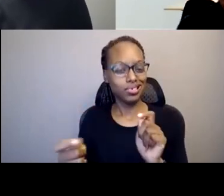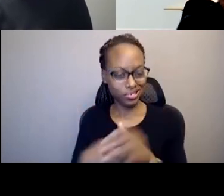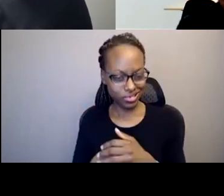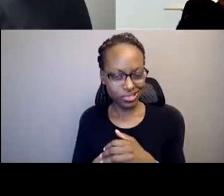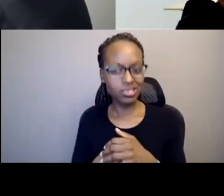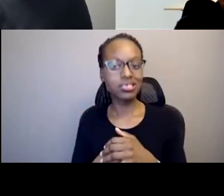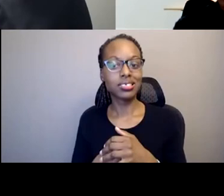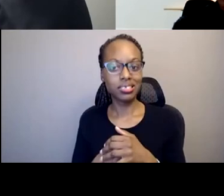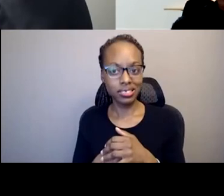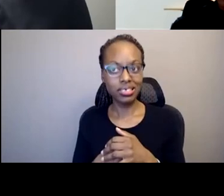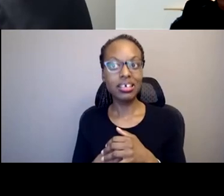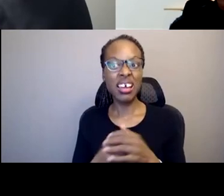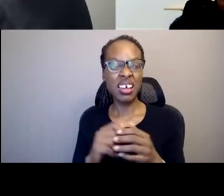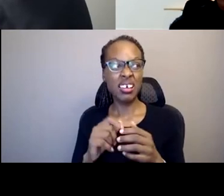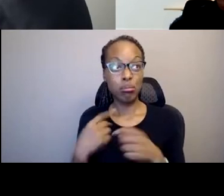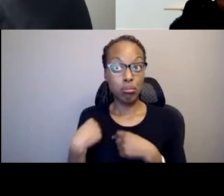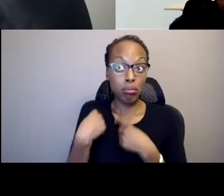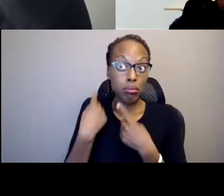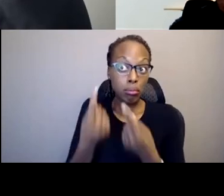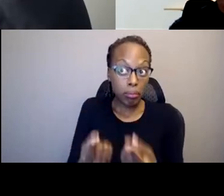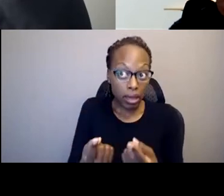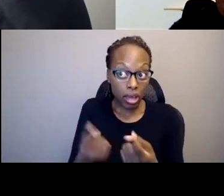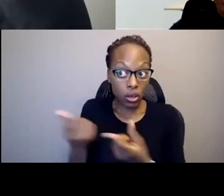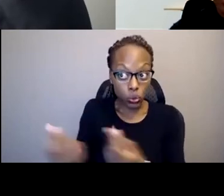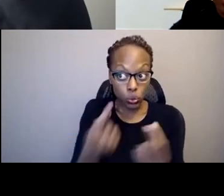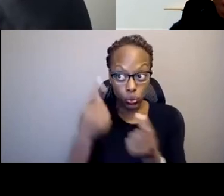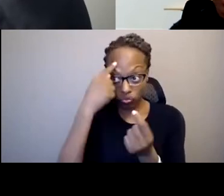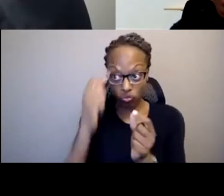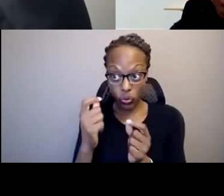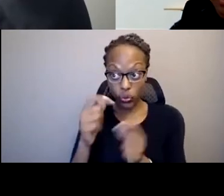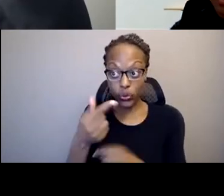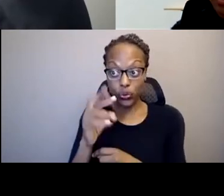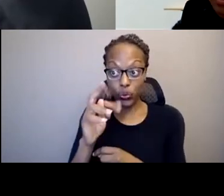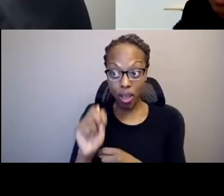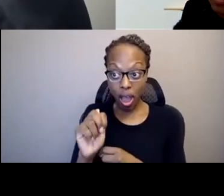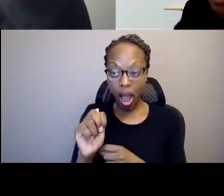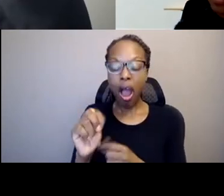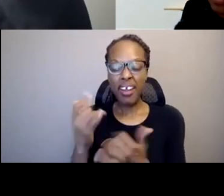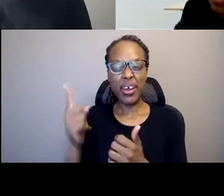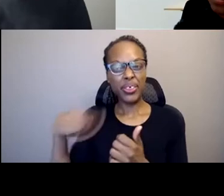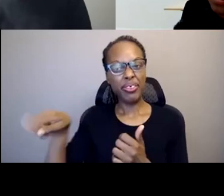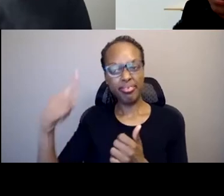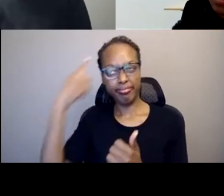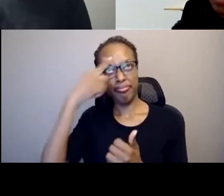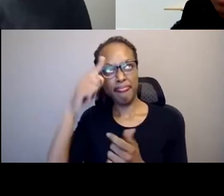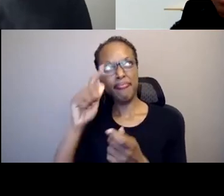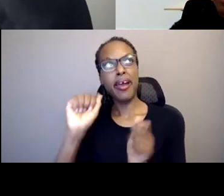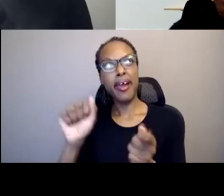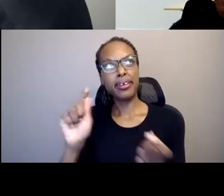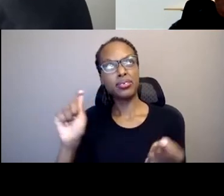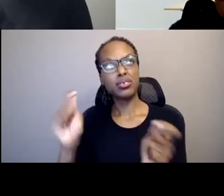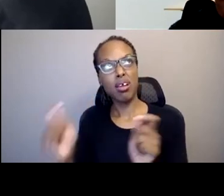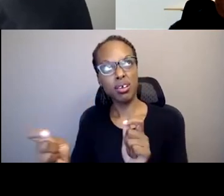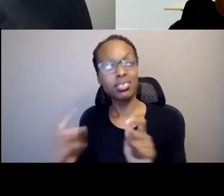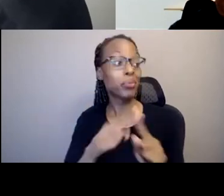really different way and to reimagine what that looks like. But I appreciate you raising the point that oftentimes it takes having a professionalized staff that